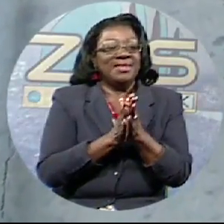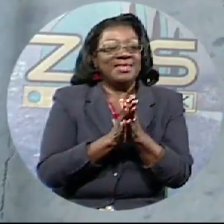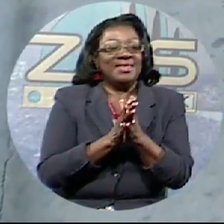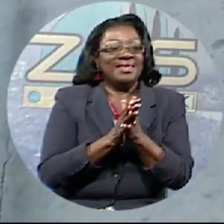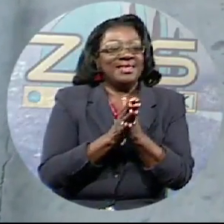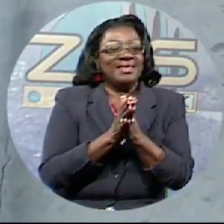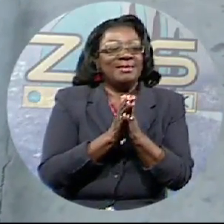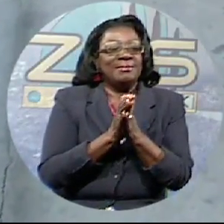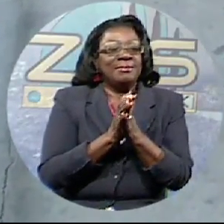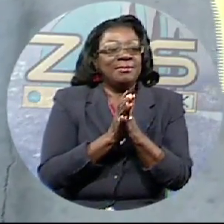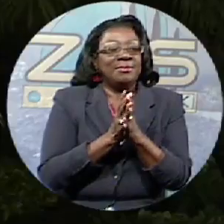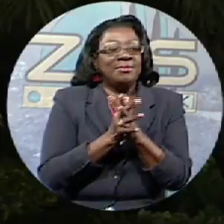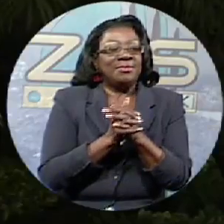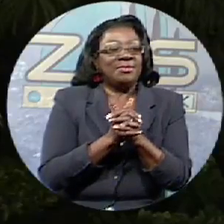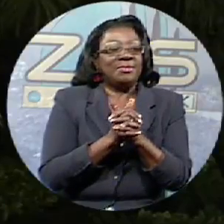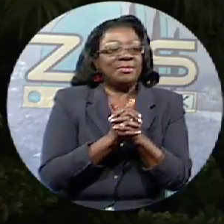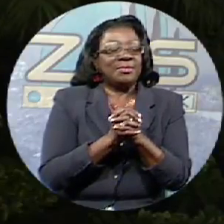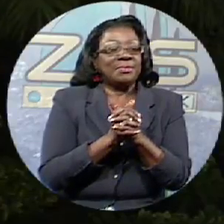Almost.